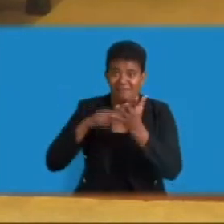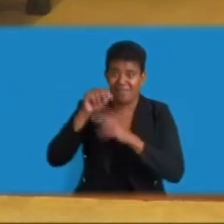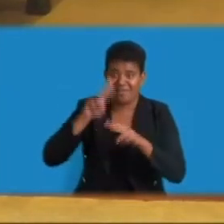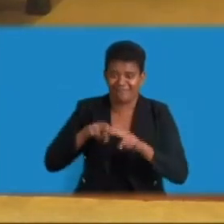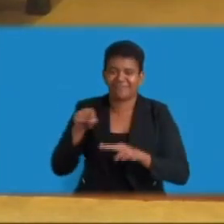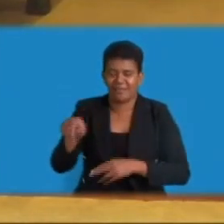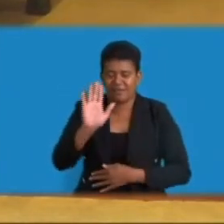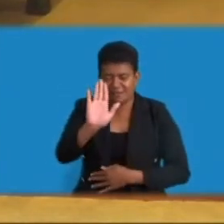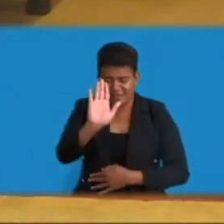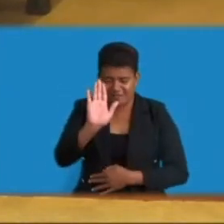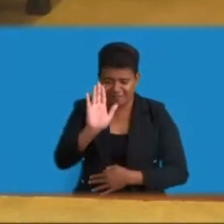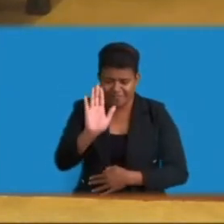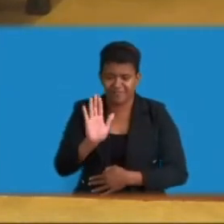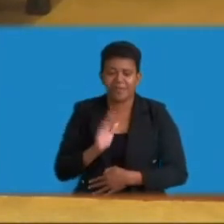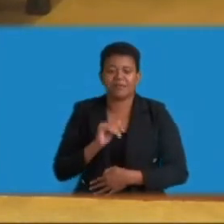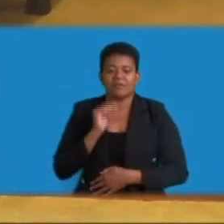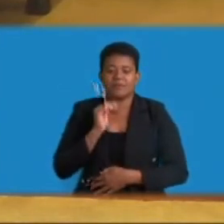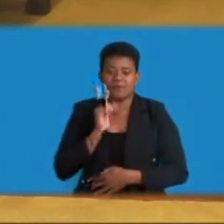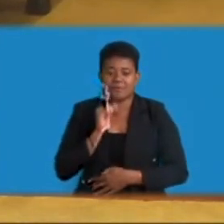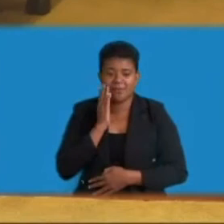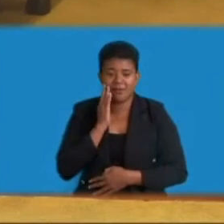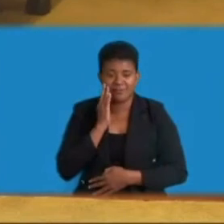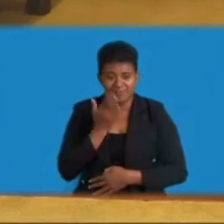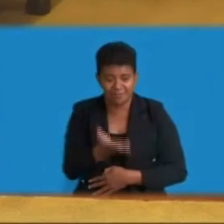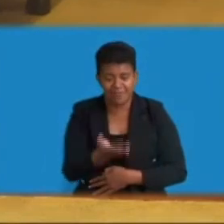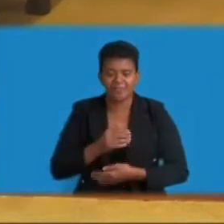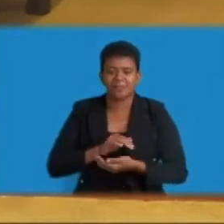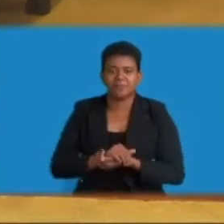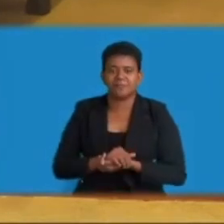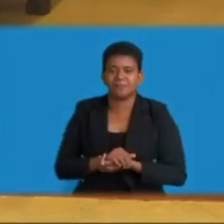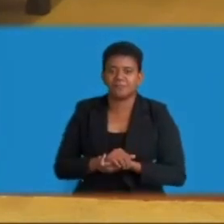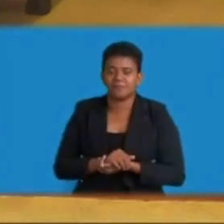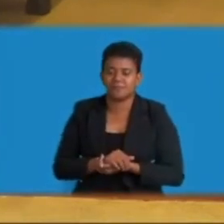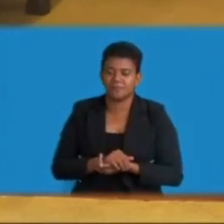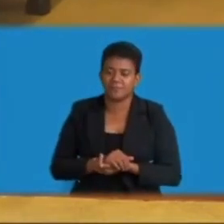you create a situation where the